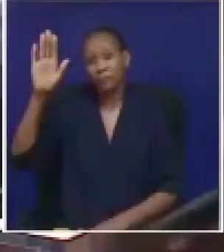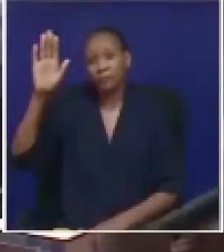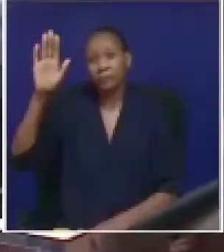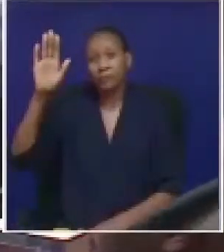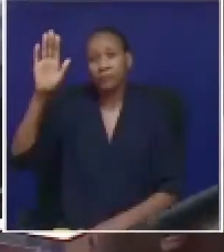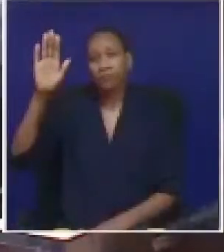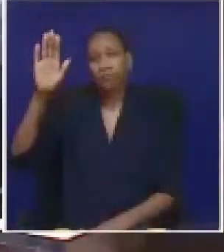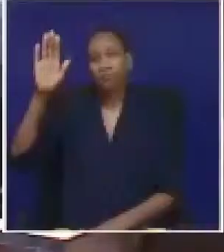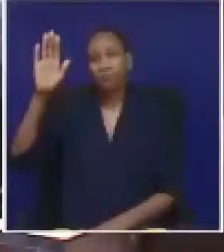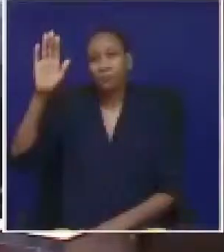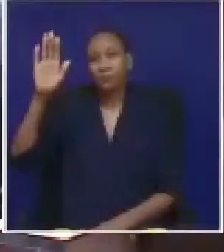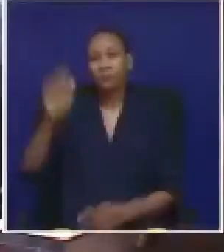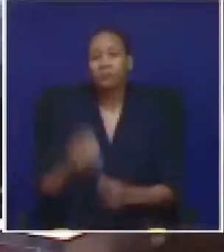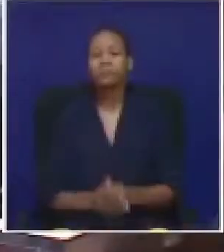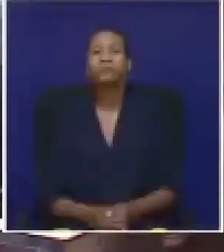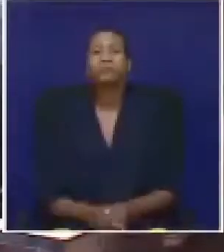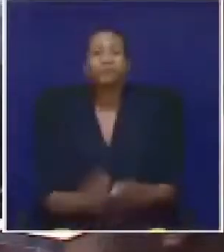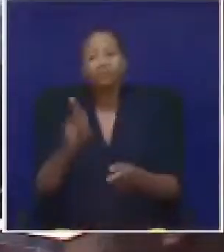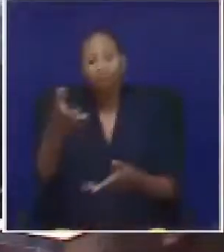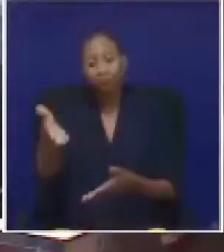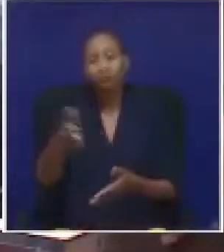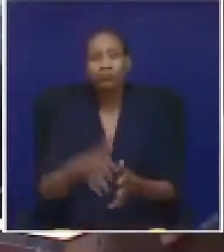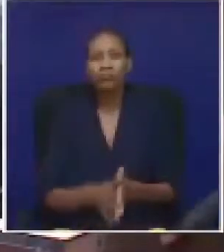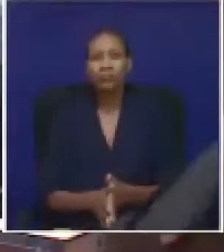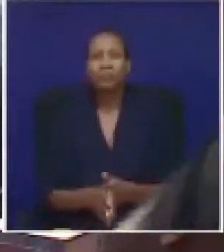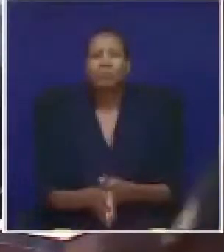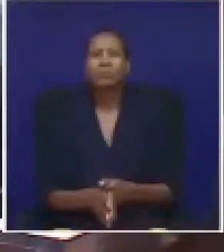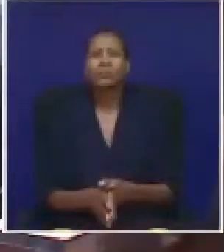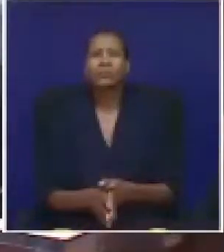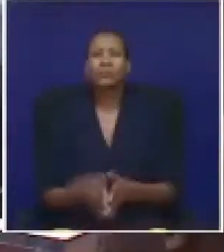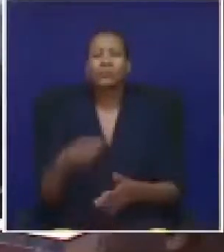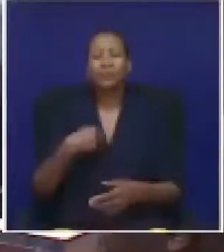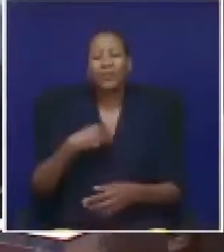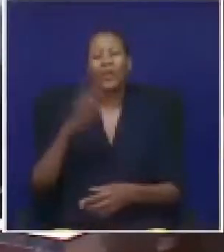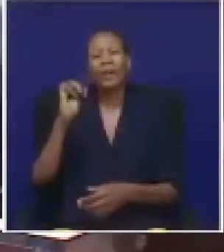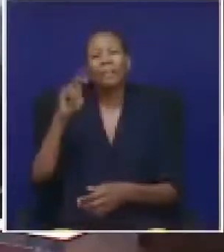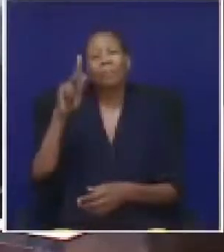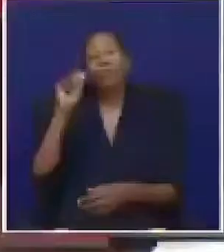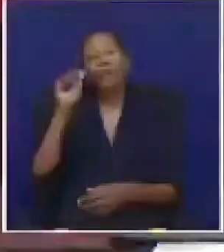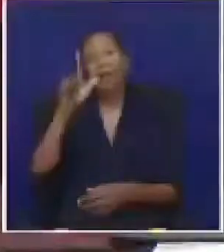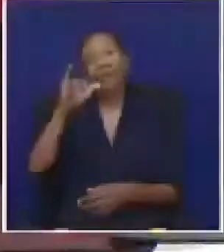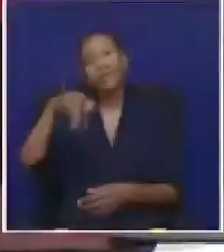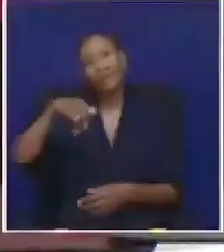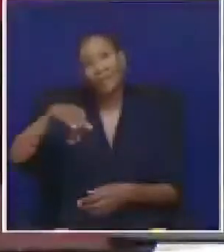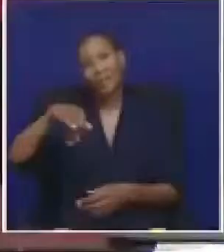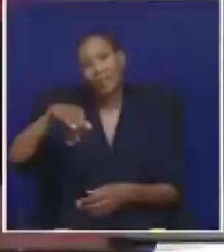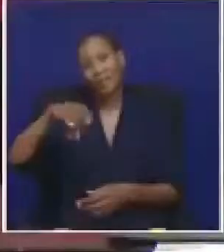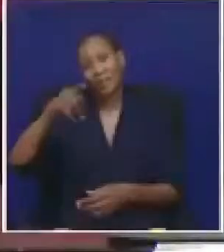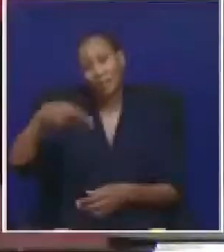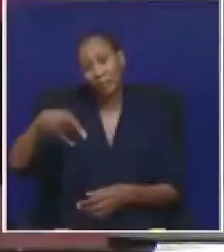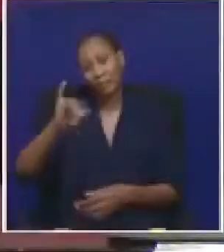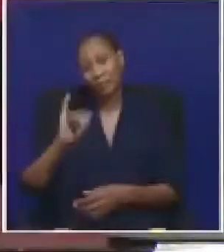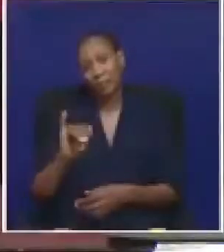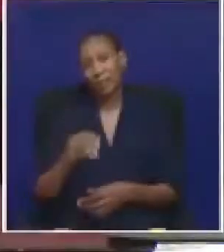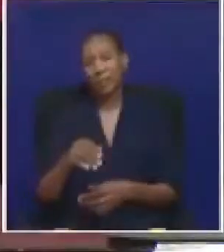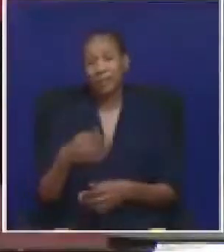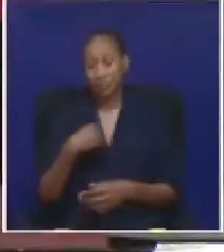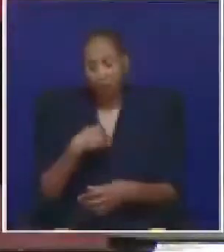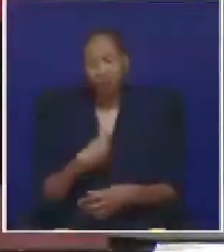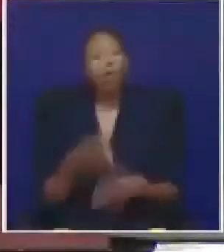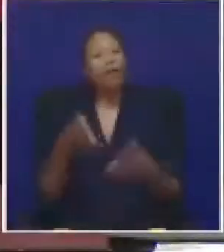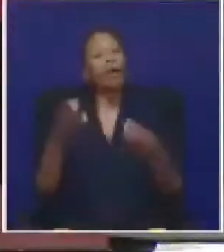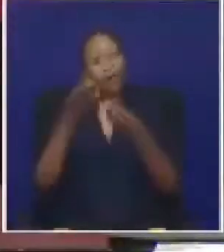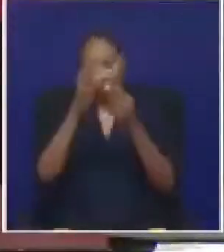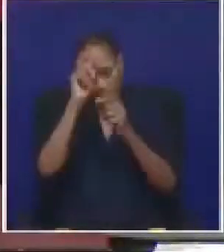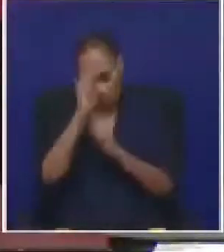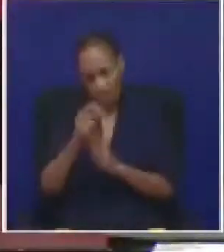Honorable Maxine, what is the point of order? Honorable Mkhalipi. Honorable Maxine, stop him, Khalib.